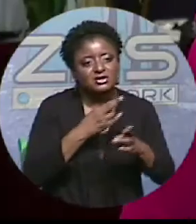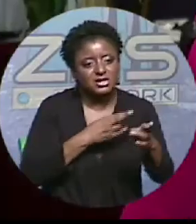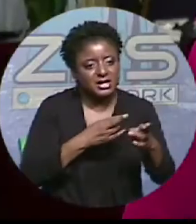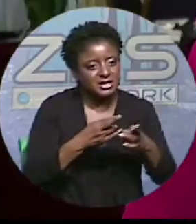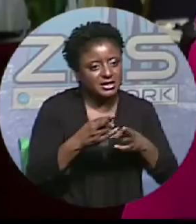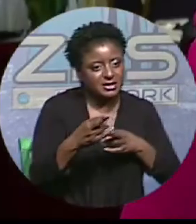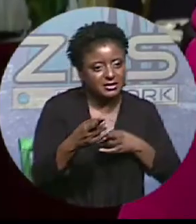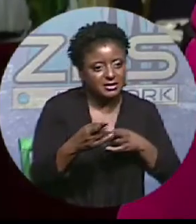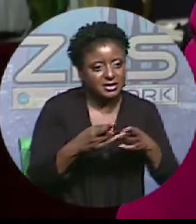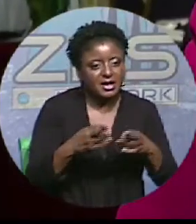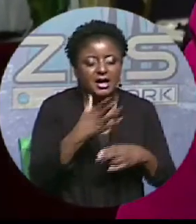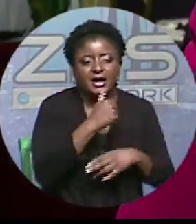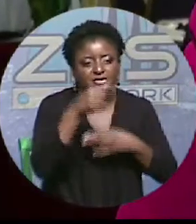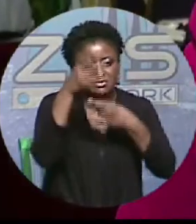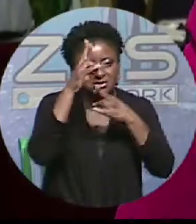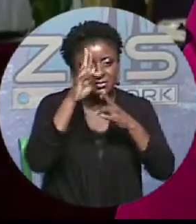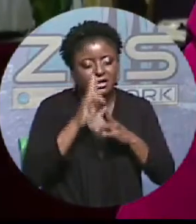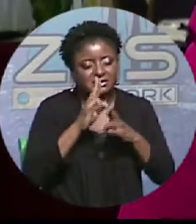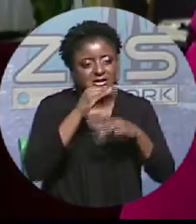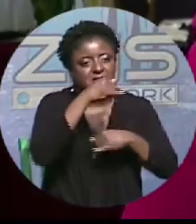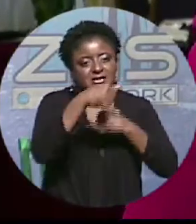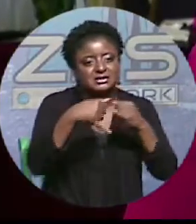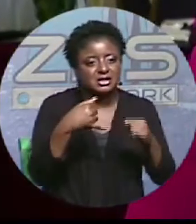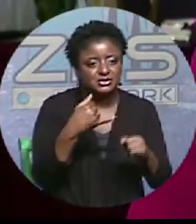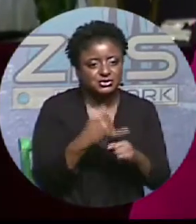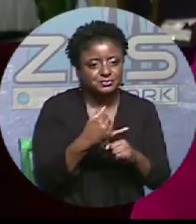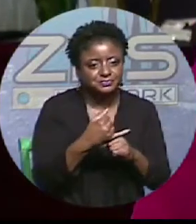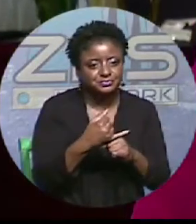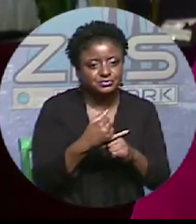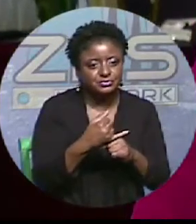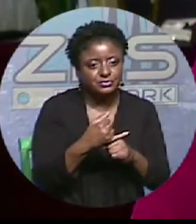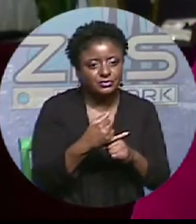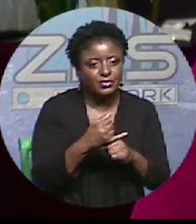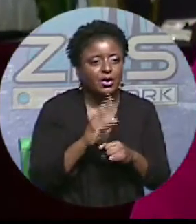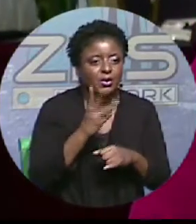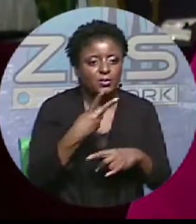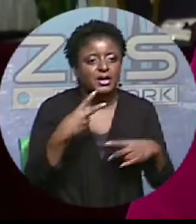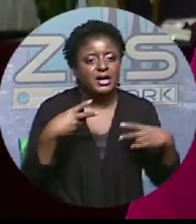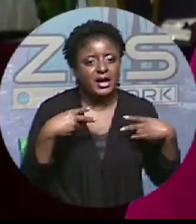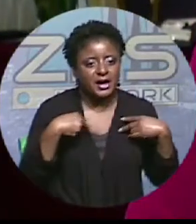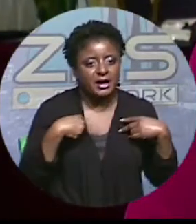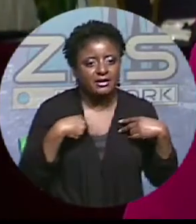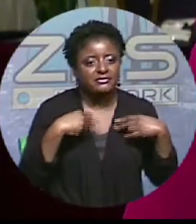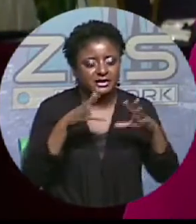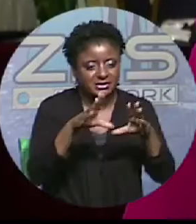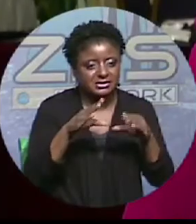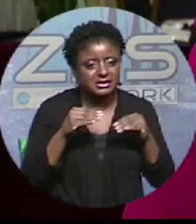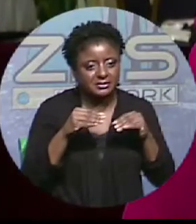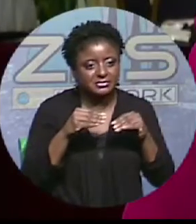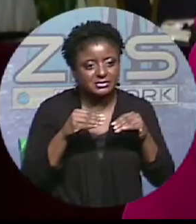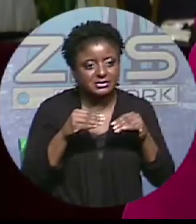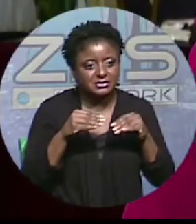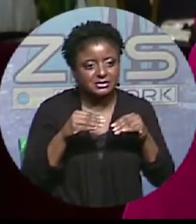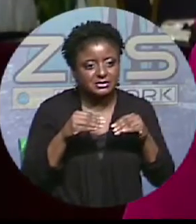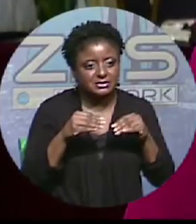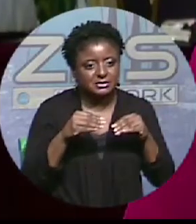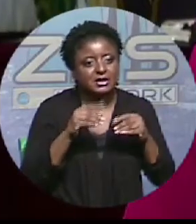have implemented FATCA for exchange of information with the United States, the